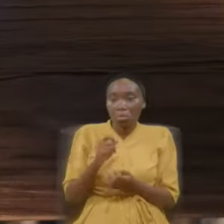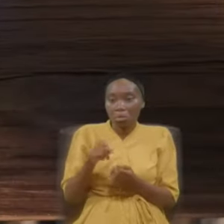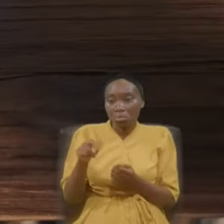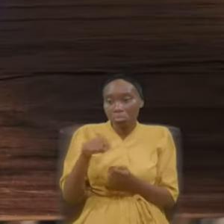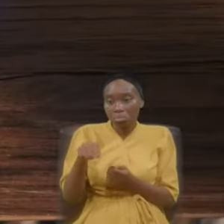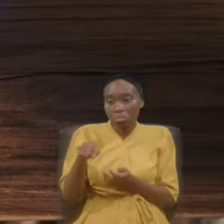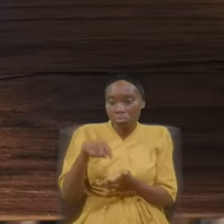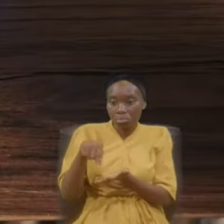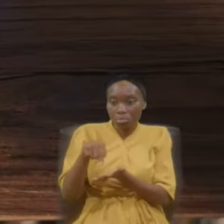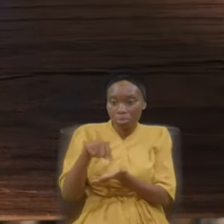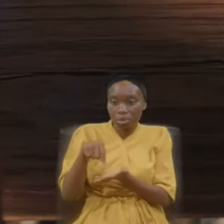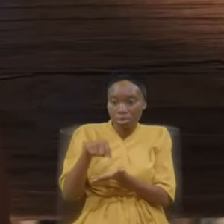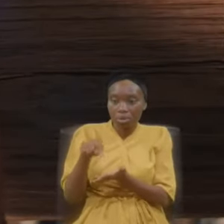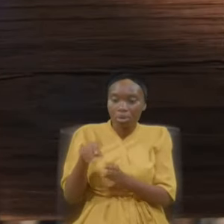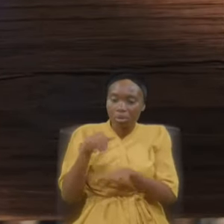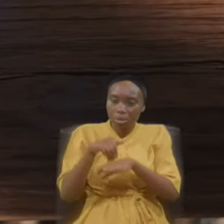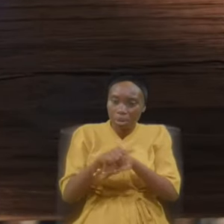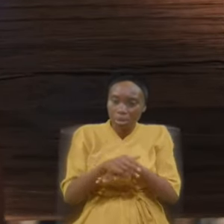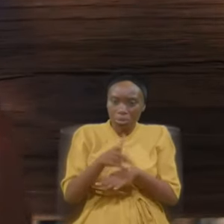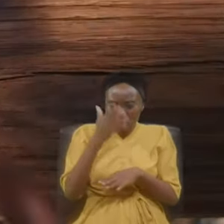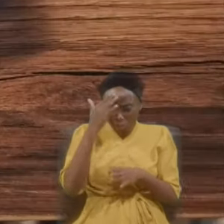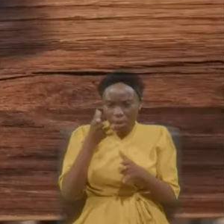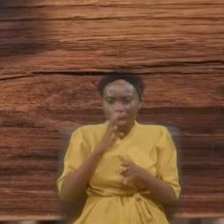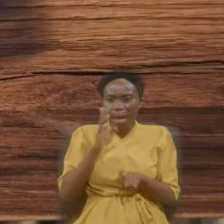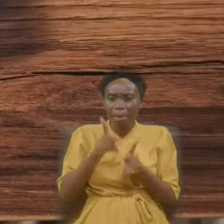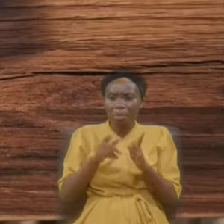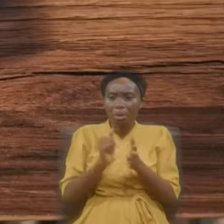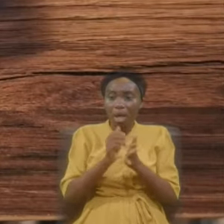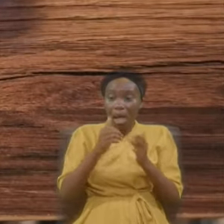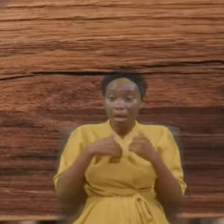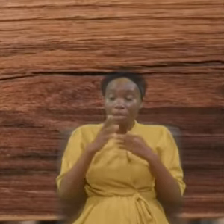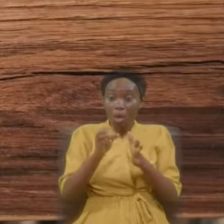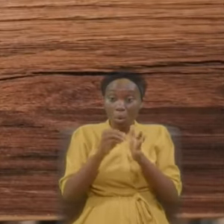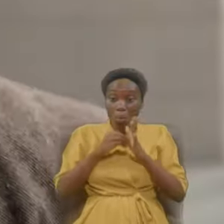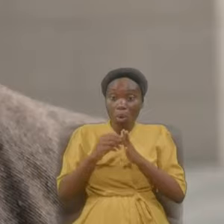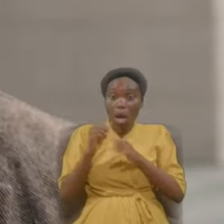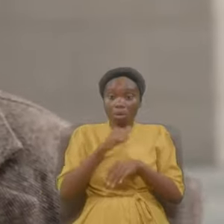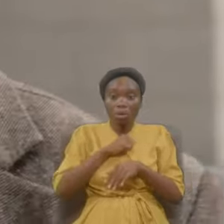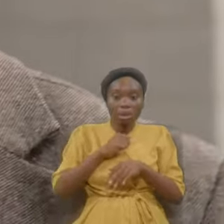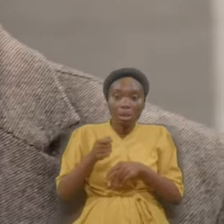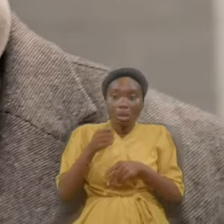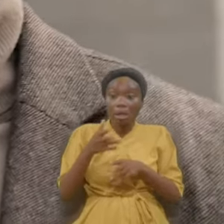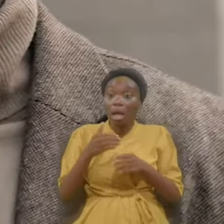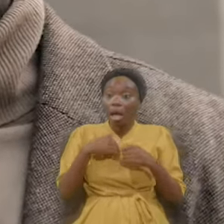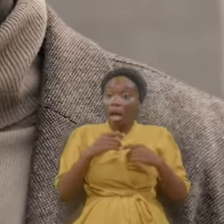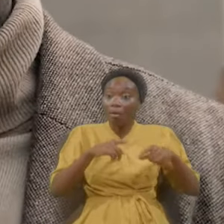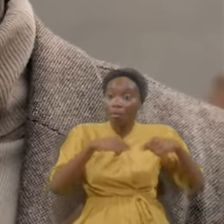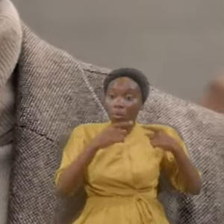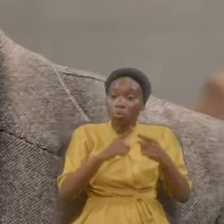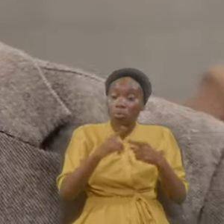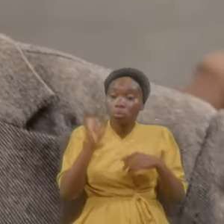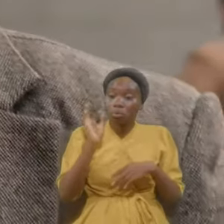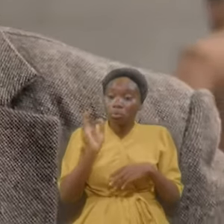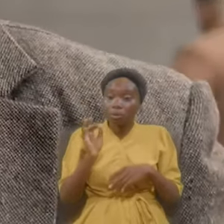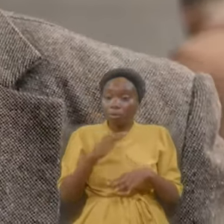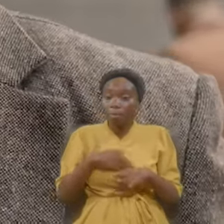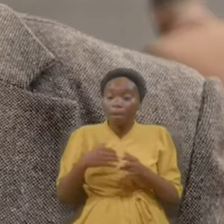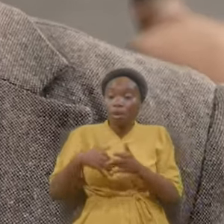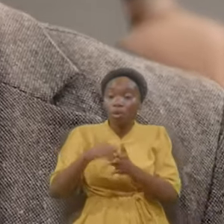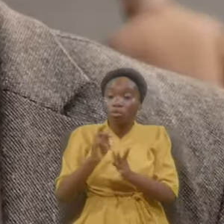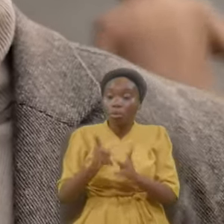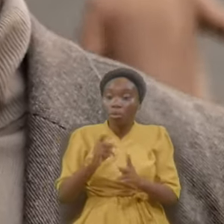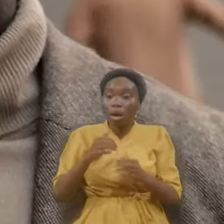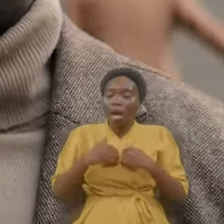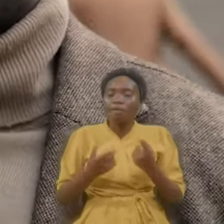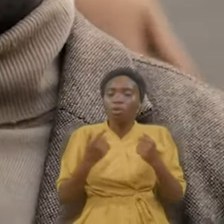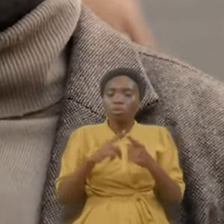are sending to them. You know, there are people that may have a wrong attitude. Well, they have done the preaching, and those people have come